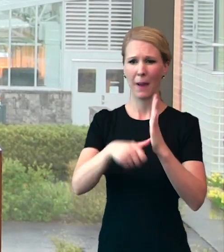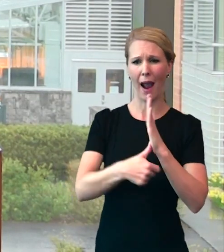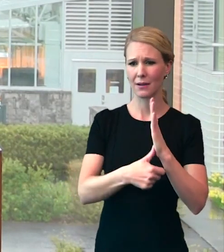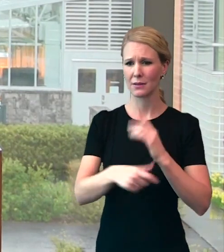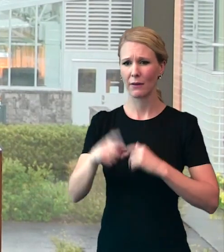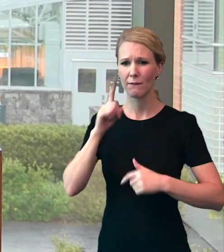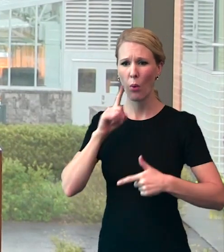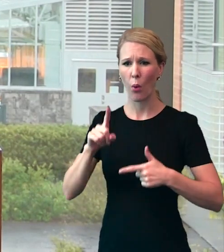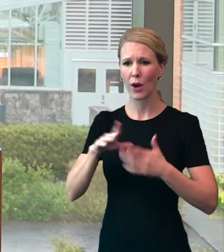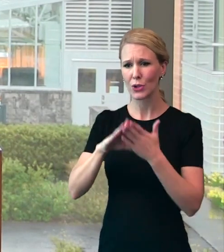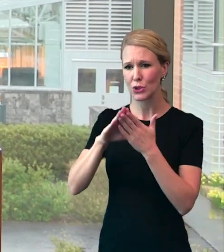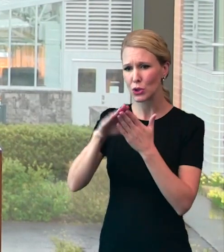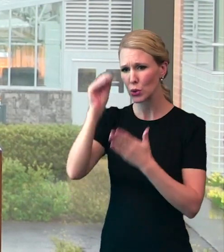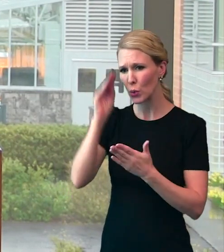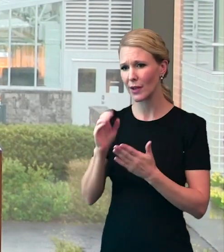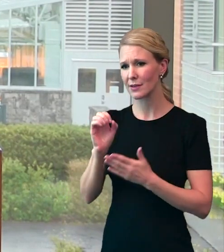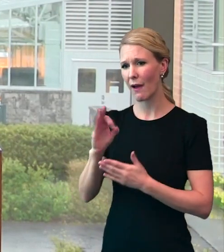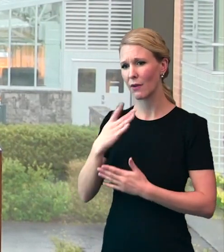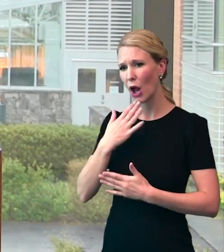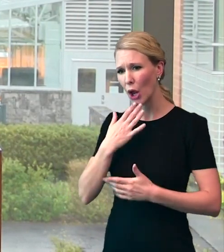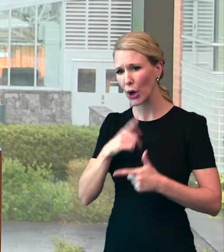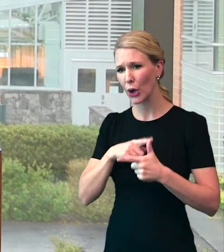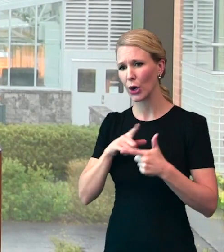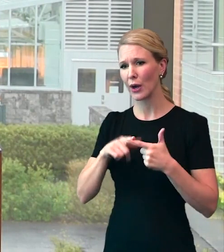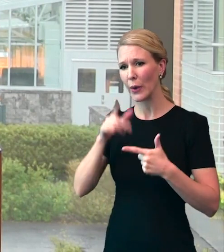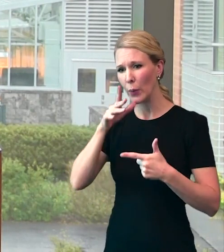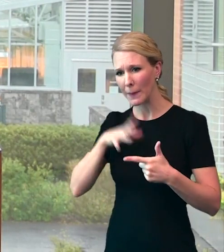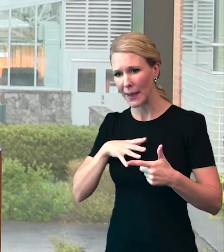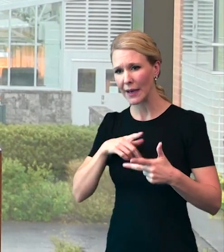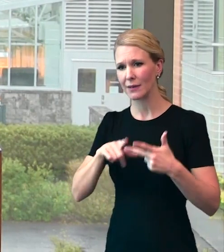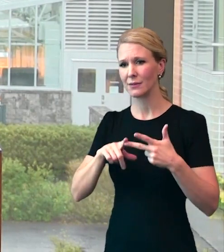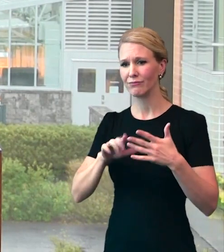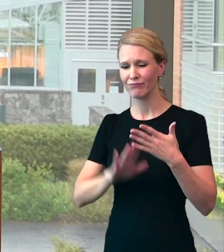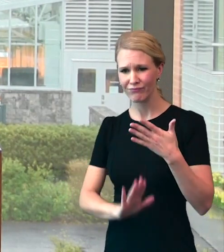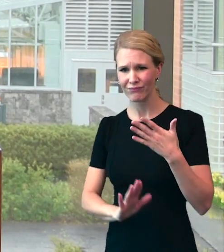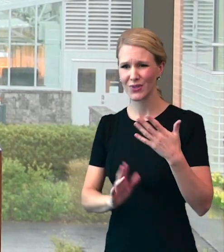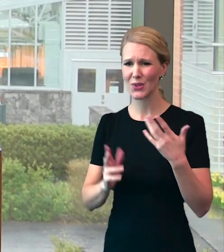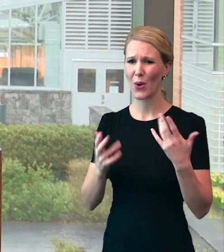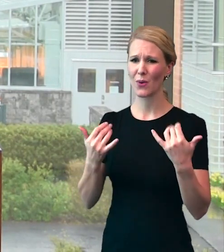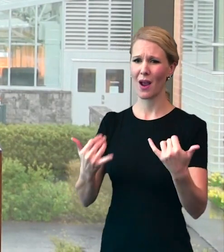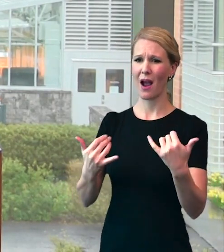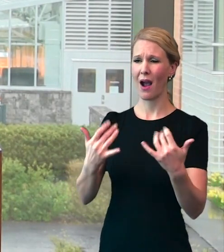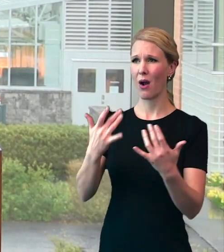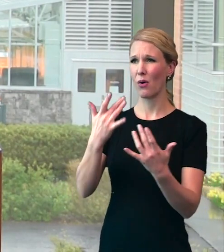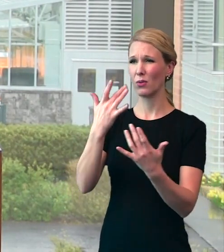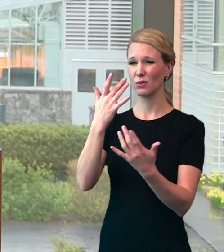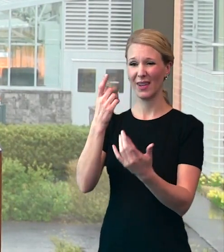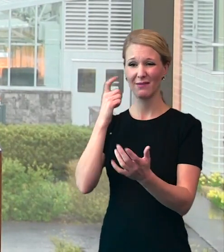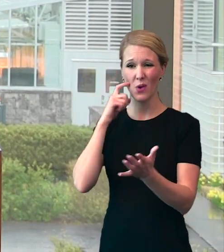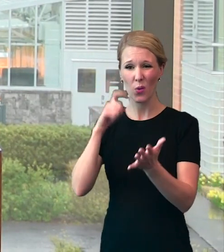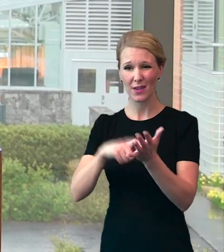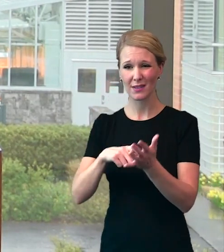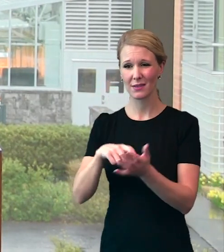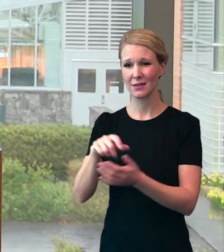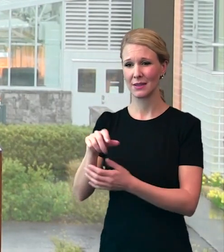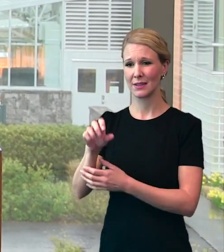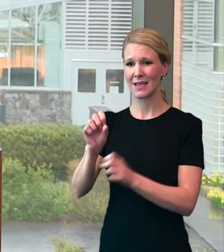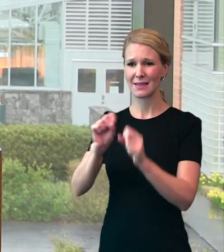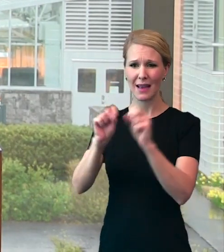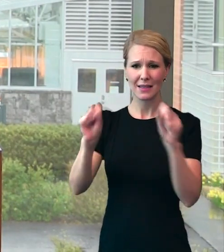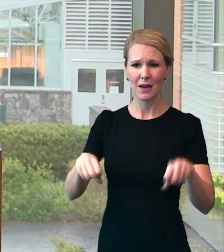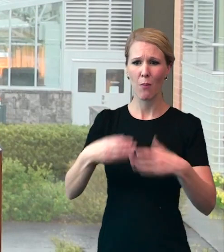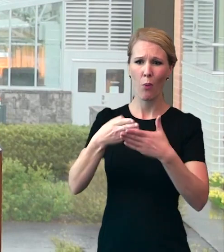and staff. In the midst of the pandemic, the realities of systemic racism, conspiracies,